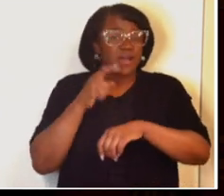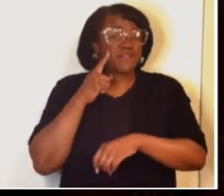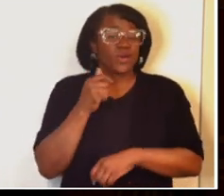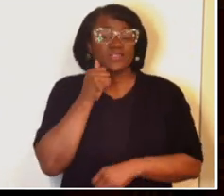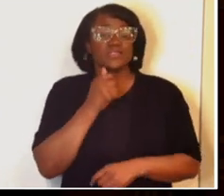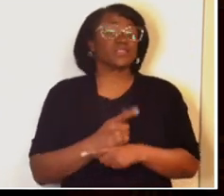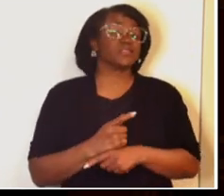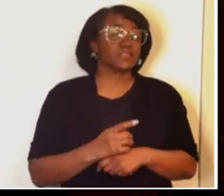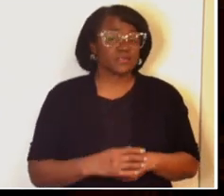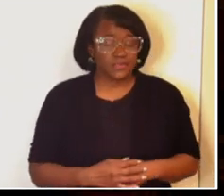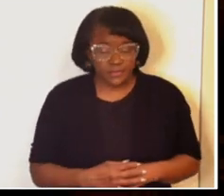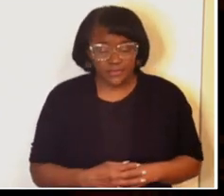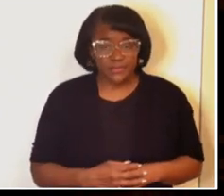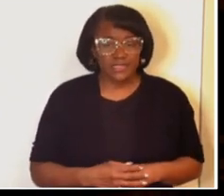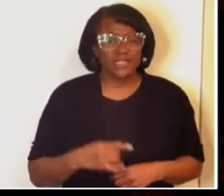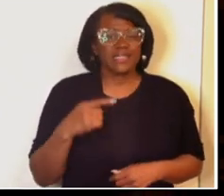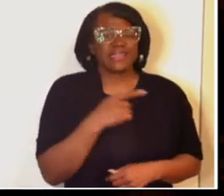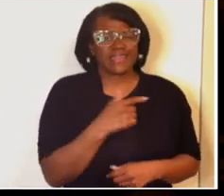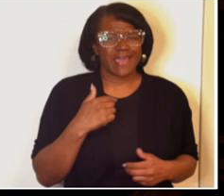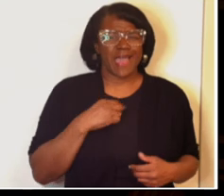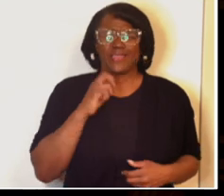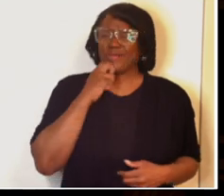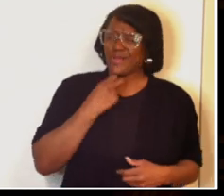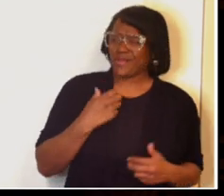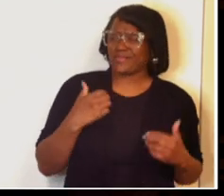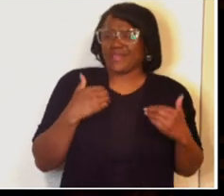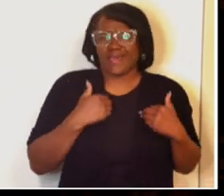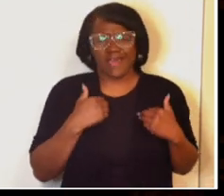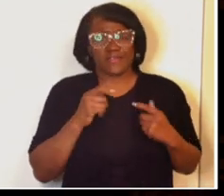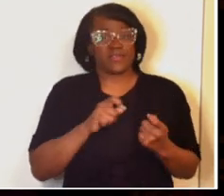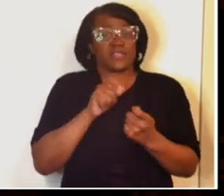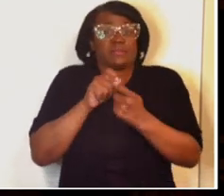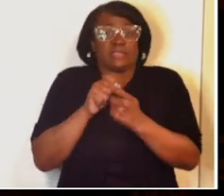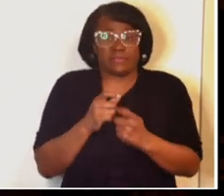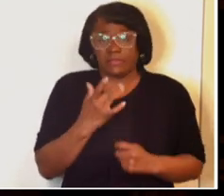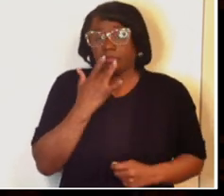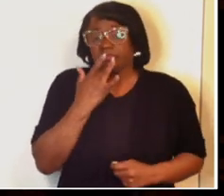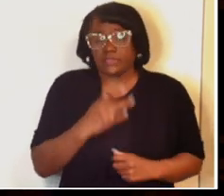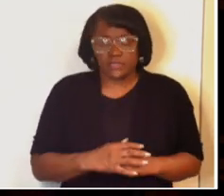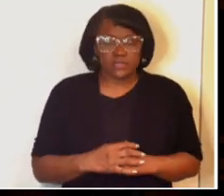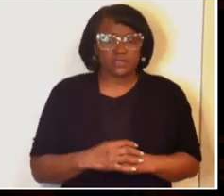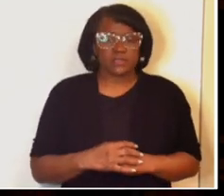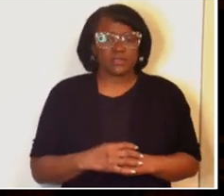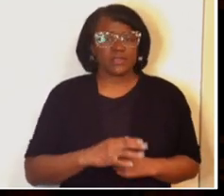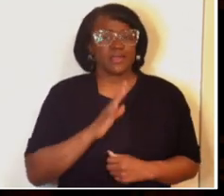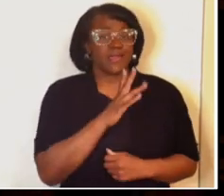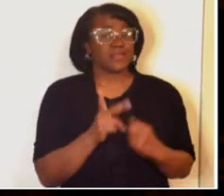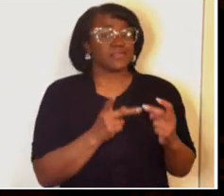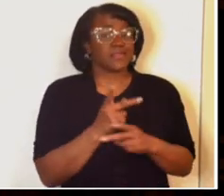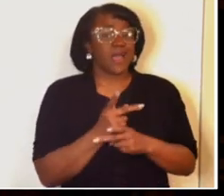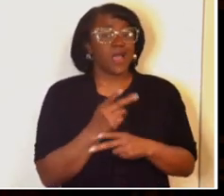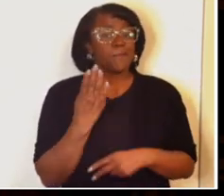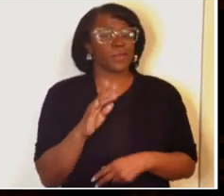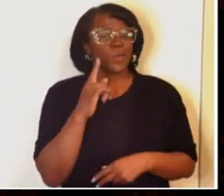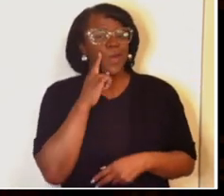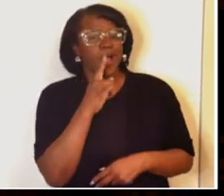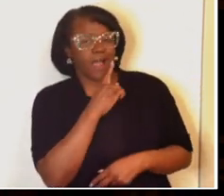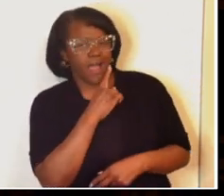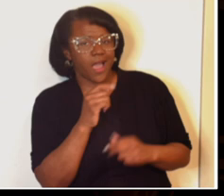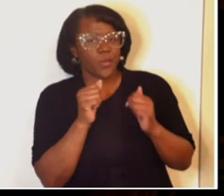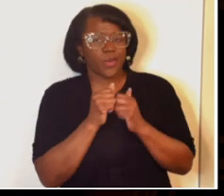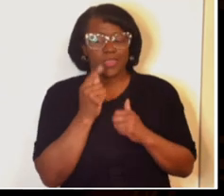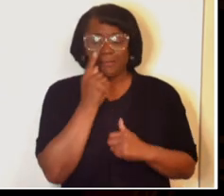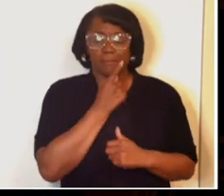had the nerve to have very specific taste. His type was blue-eyed with big lips, hips, boobies,